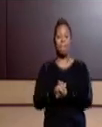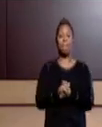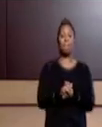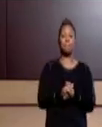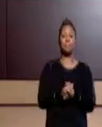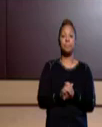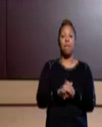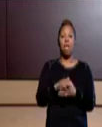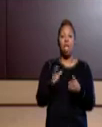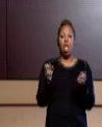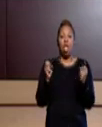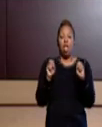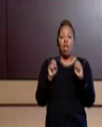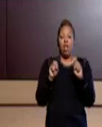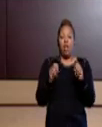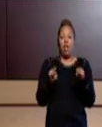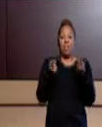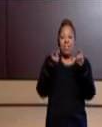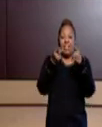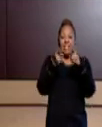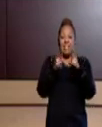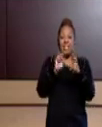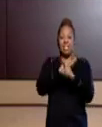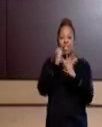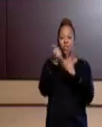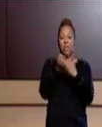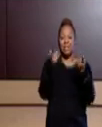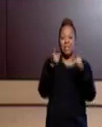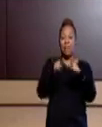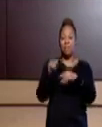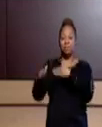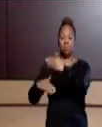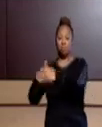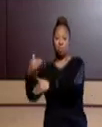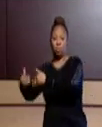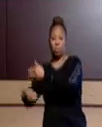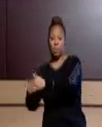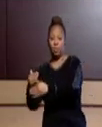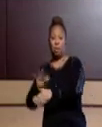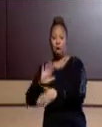epigenetics, the traumas that go from generation to generation.